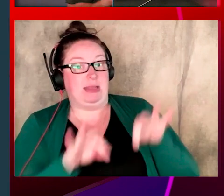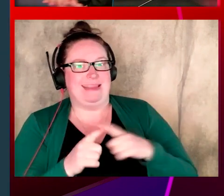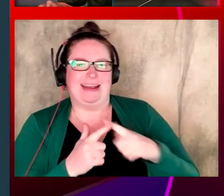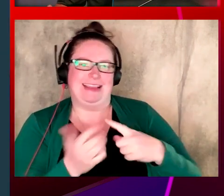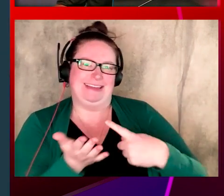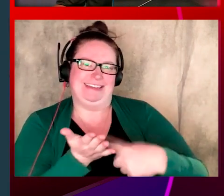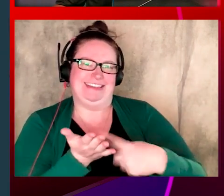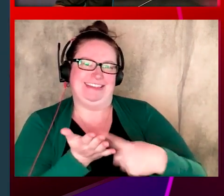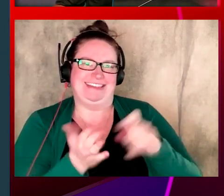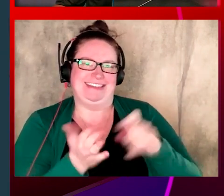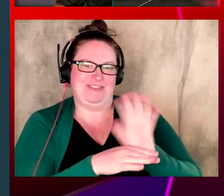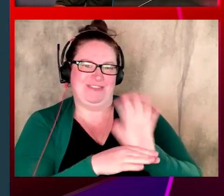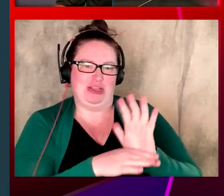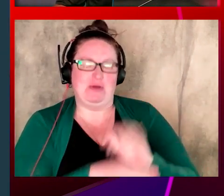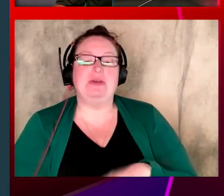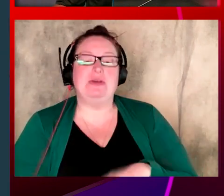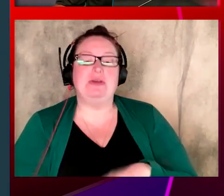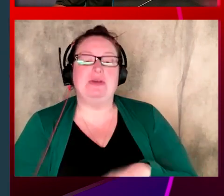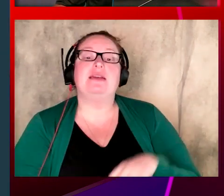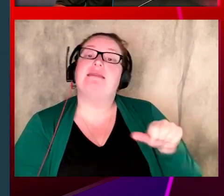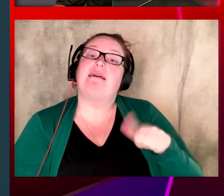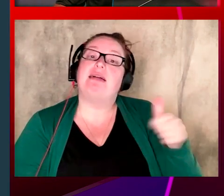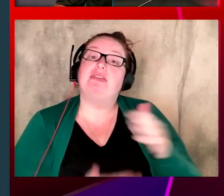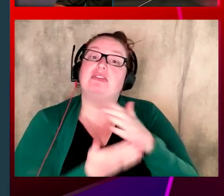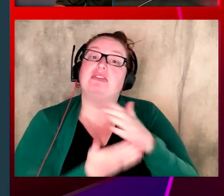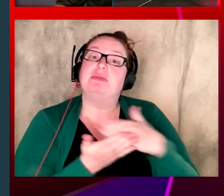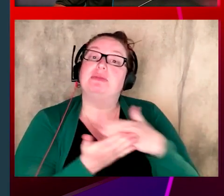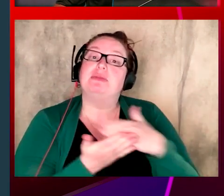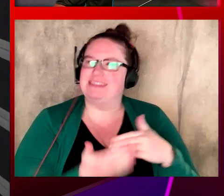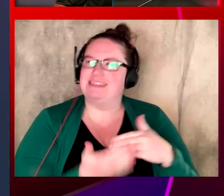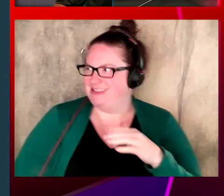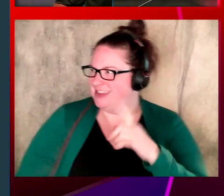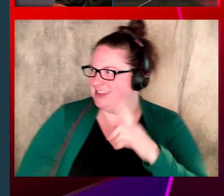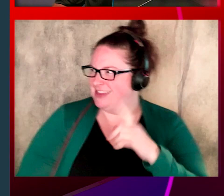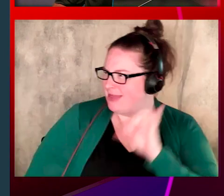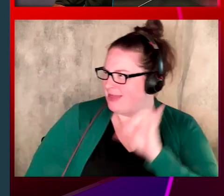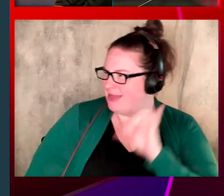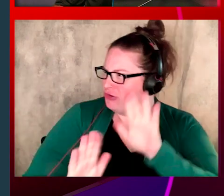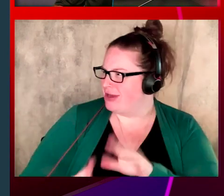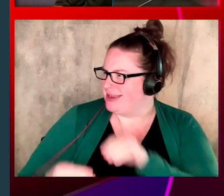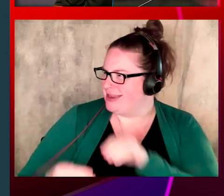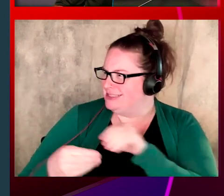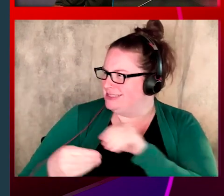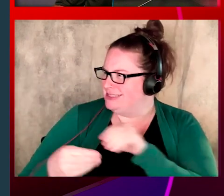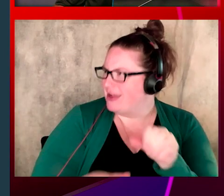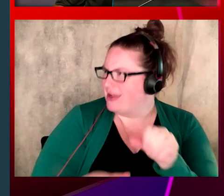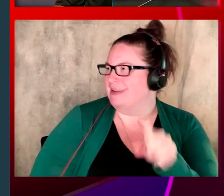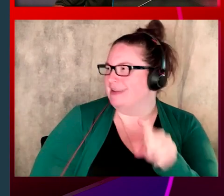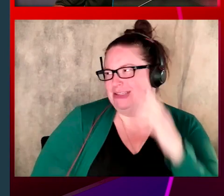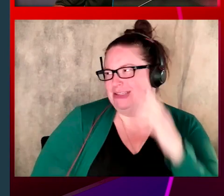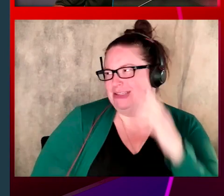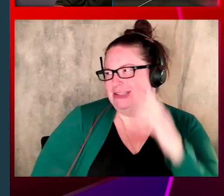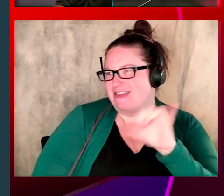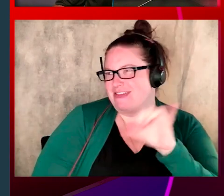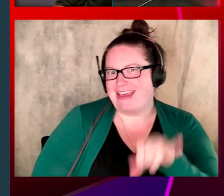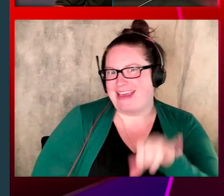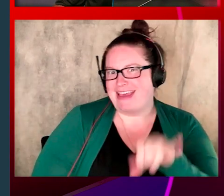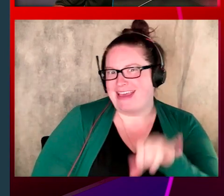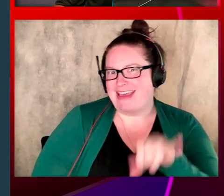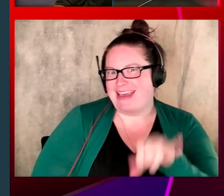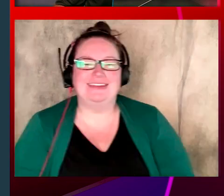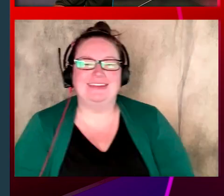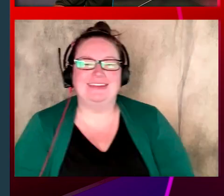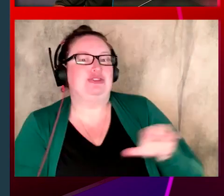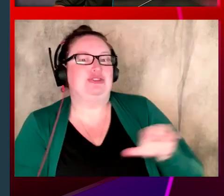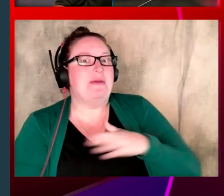segue. So the other piece of this Hear that? Great segue. He's known for that. He's known for that, yeah. Where's my other... Doing my job,